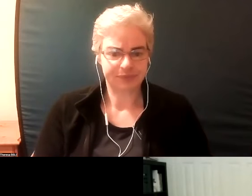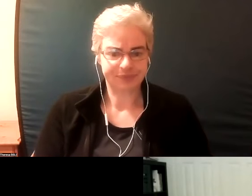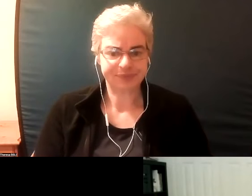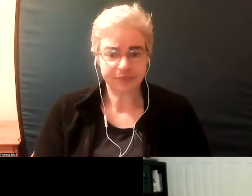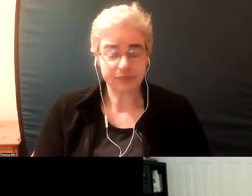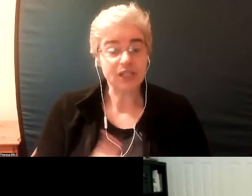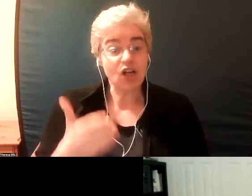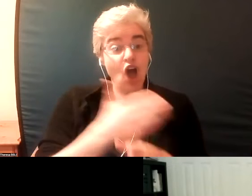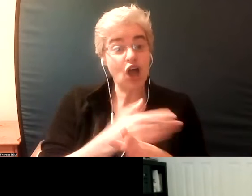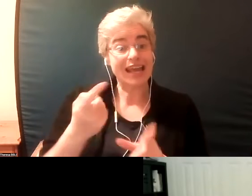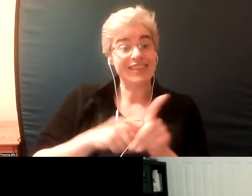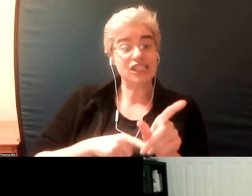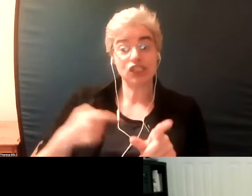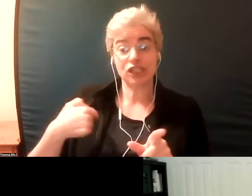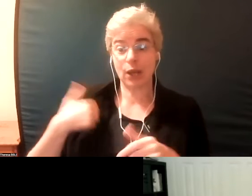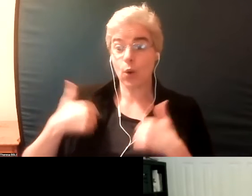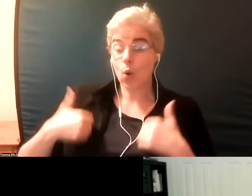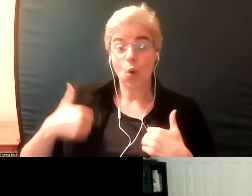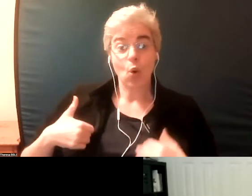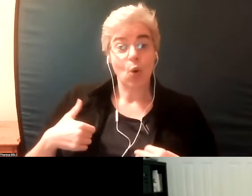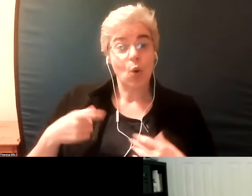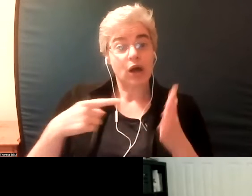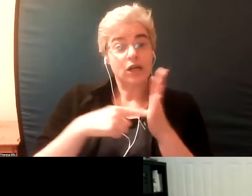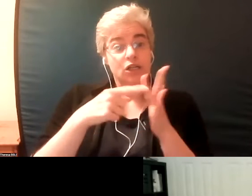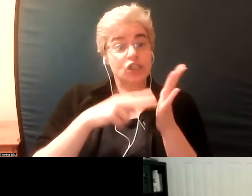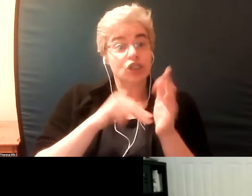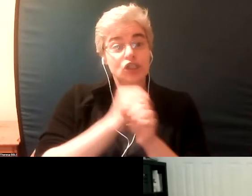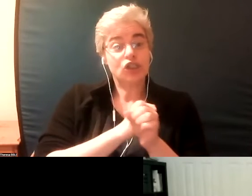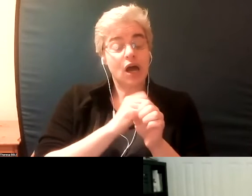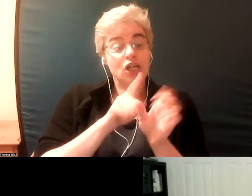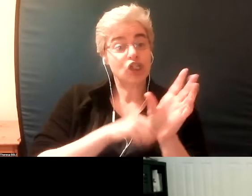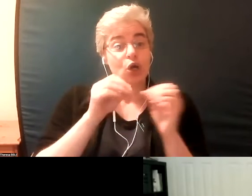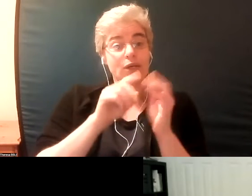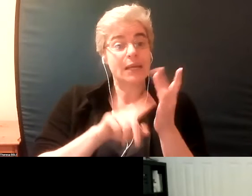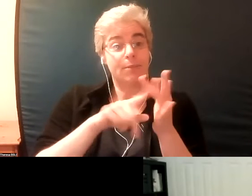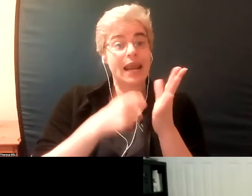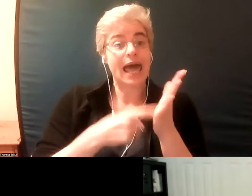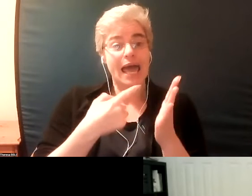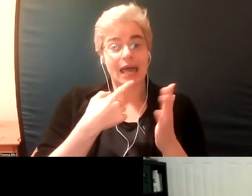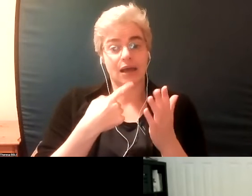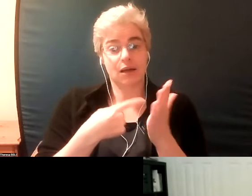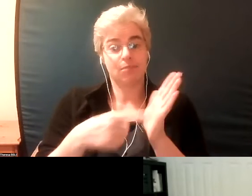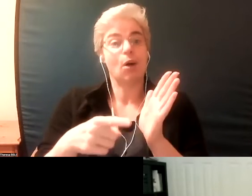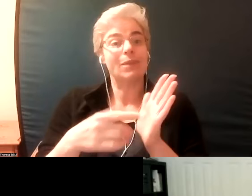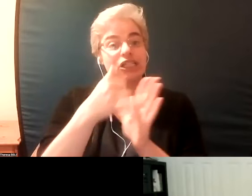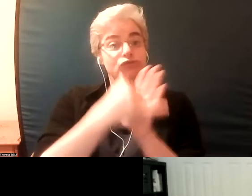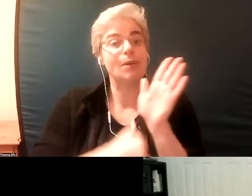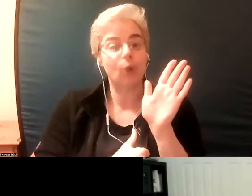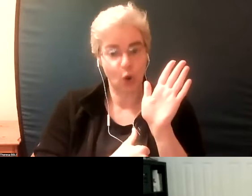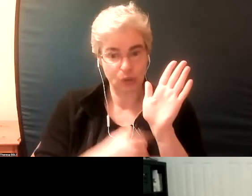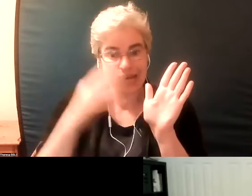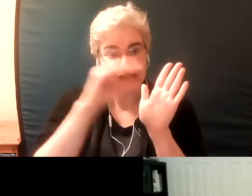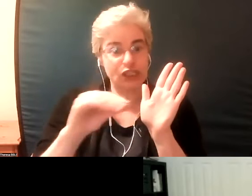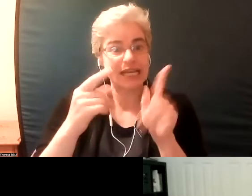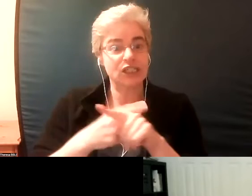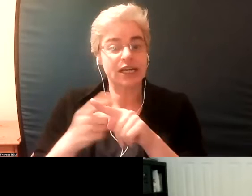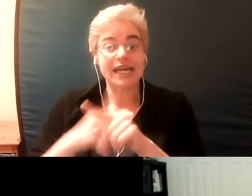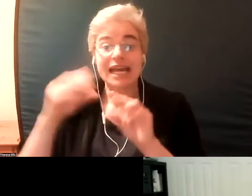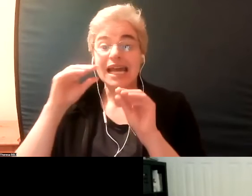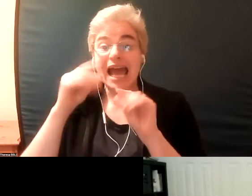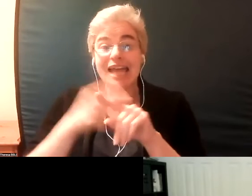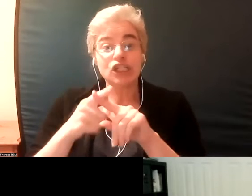this year, I was really interested. The Tony Blair Foundation published a policy report on education in England, and it said, the